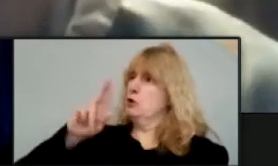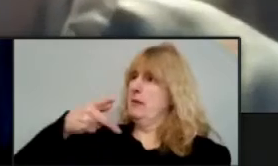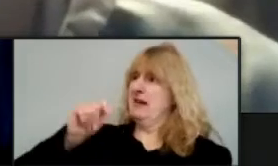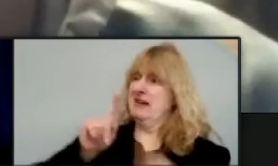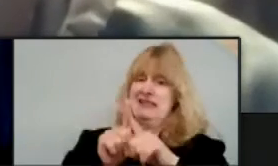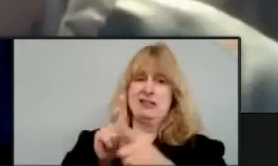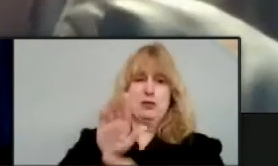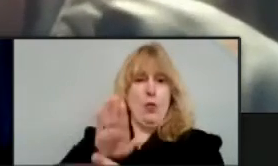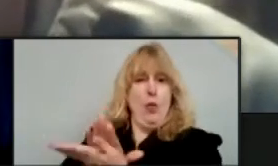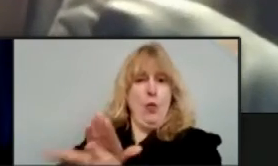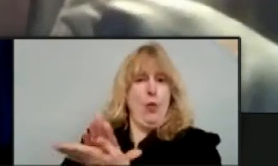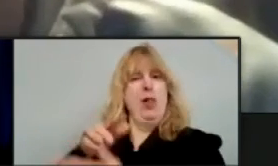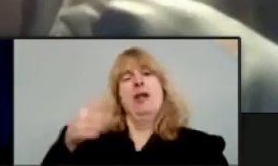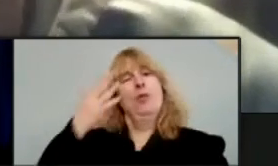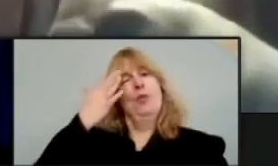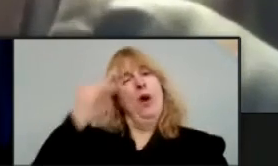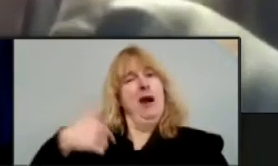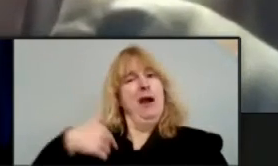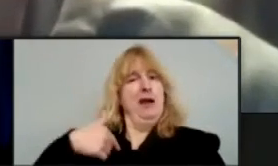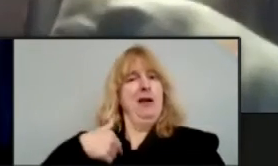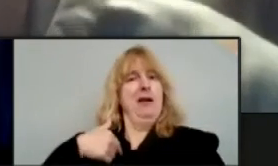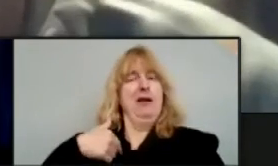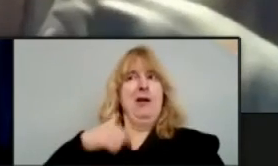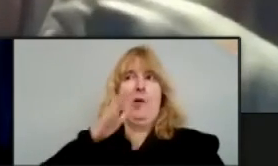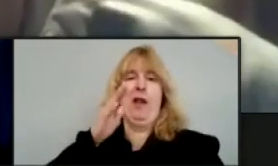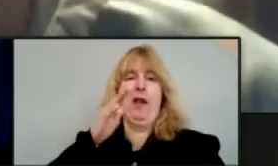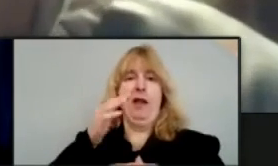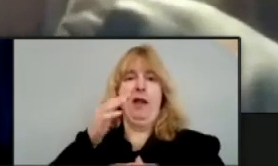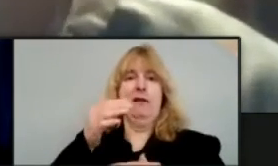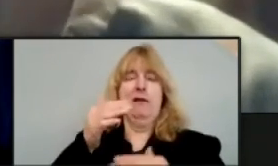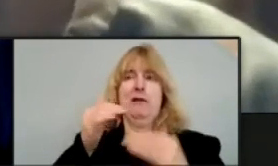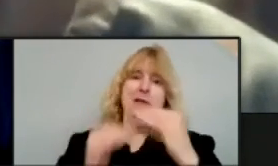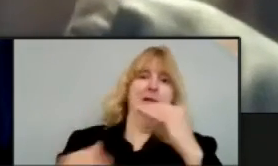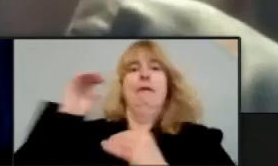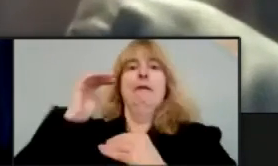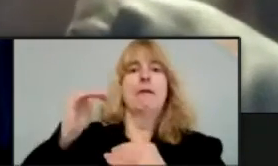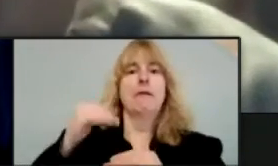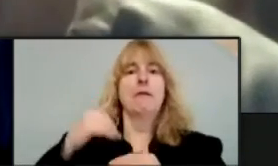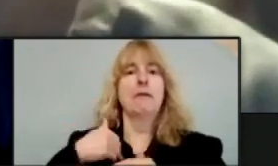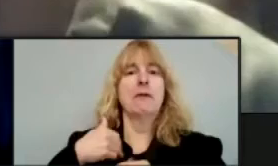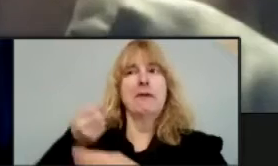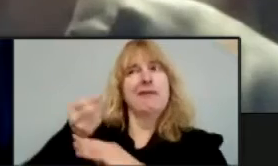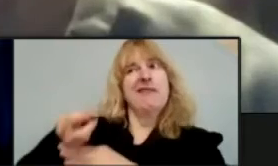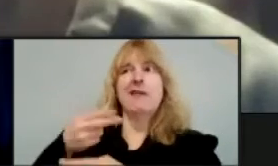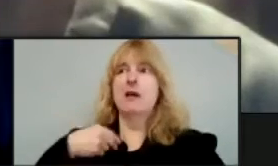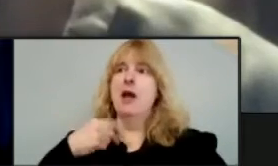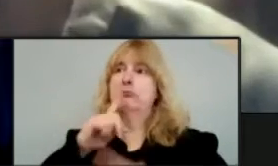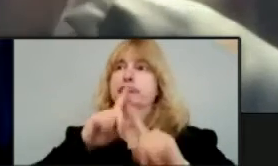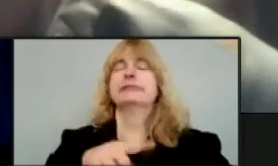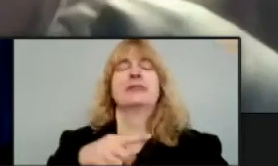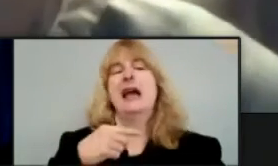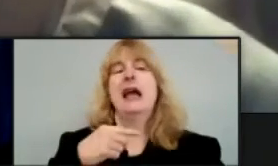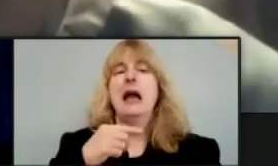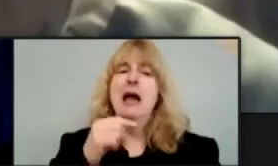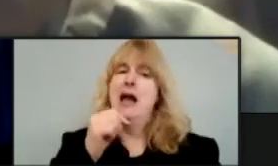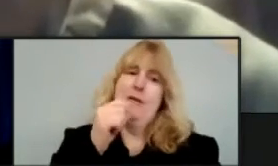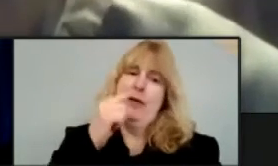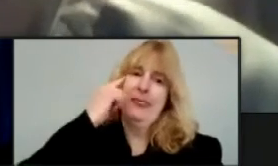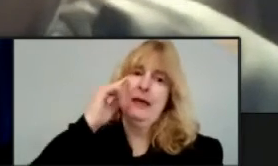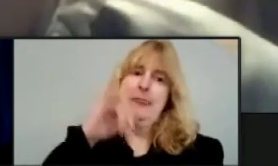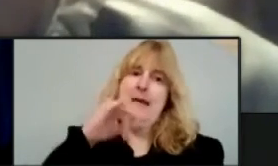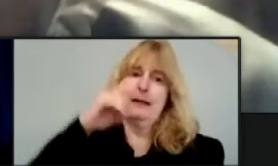DPSCD? I mean, that's a simple baseline fact that I think as a reference point, I'm using it from a logical point of